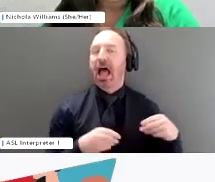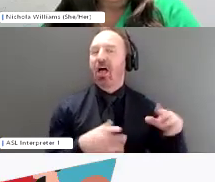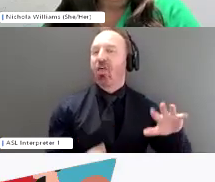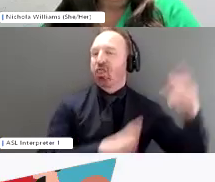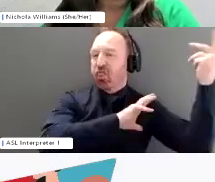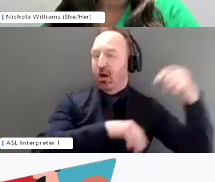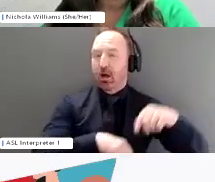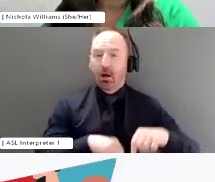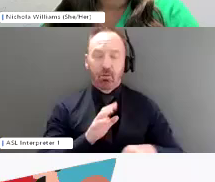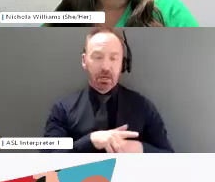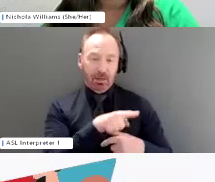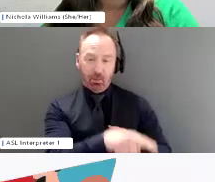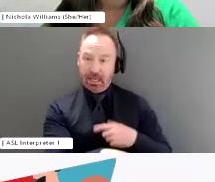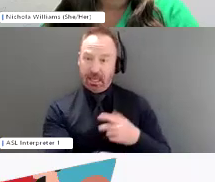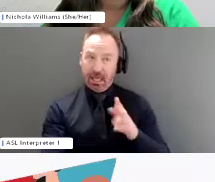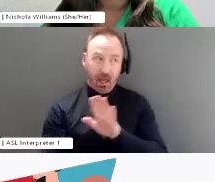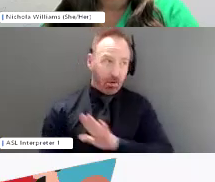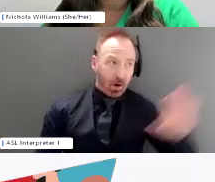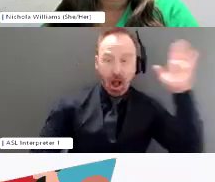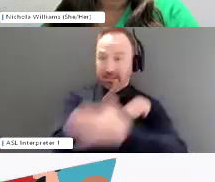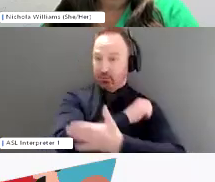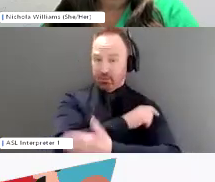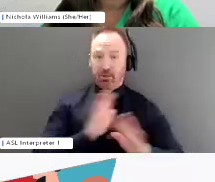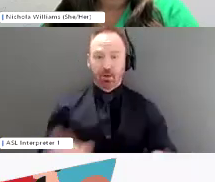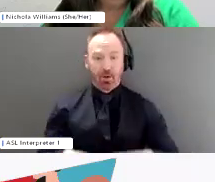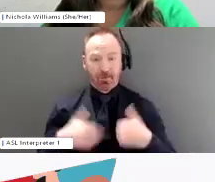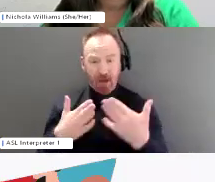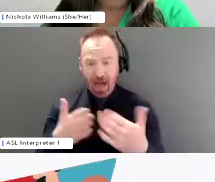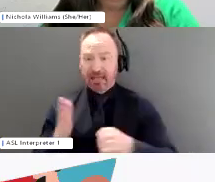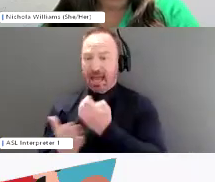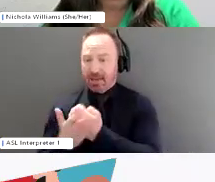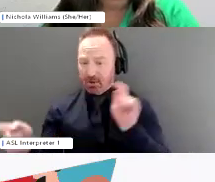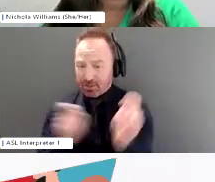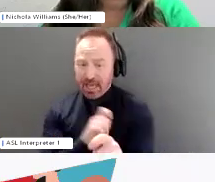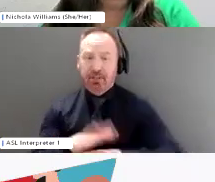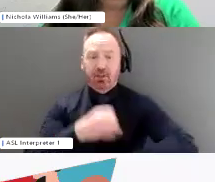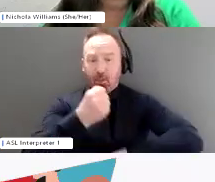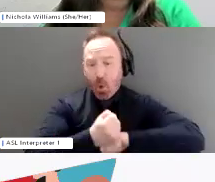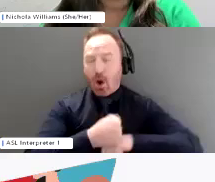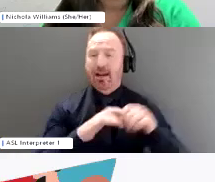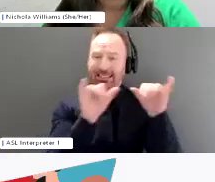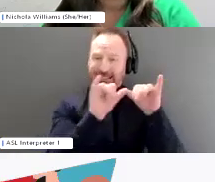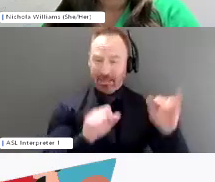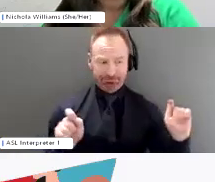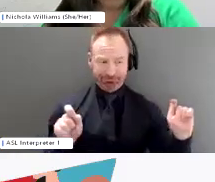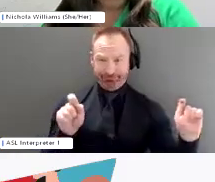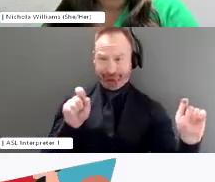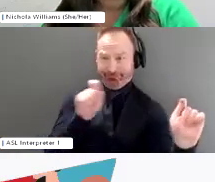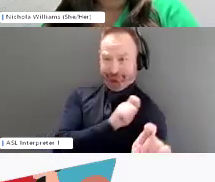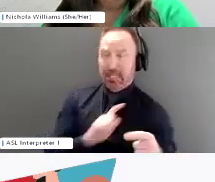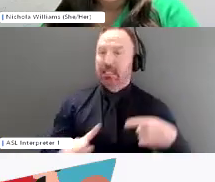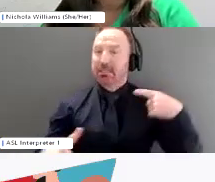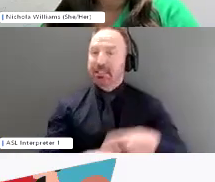policy change, provide survivor-led support, and push for systemic transformation, especially for women in marginalized